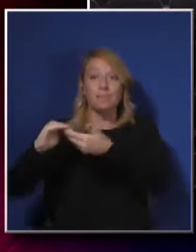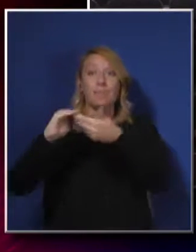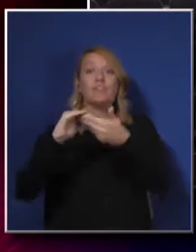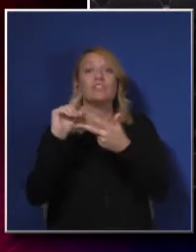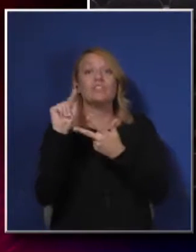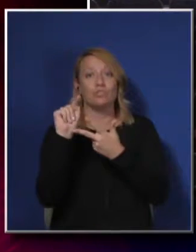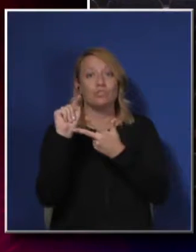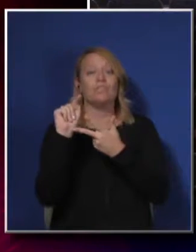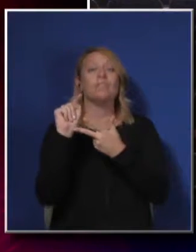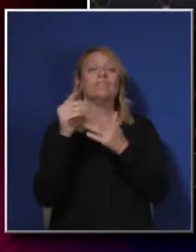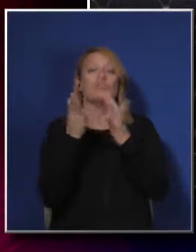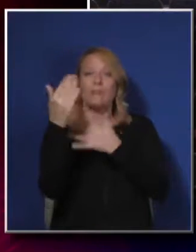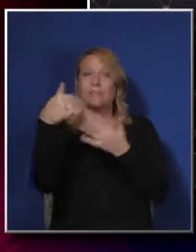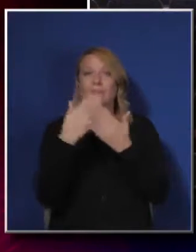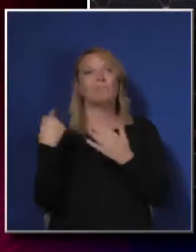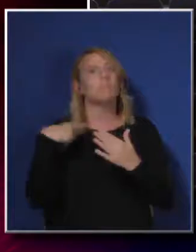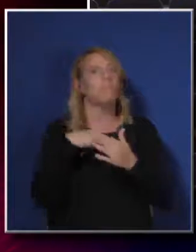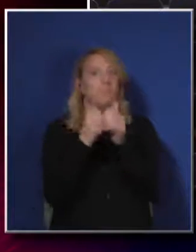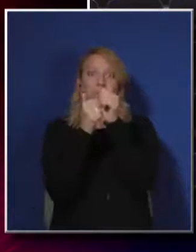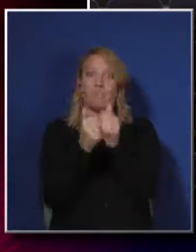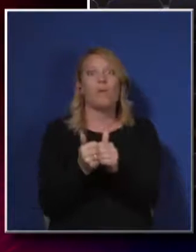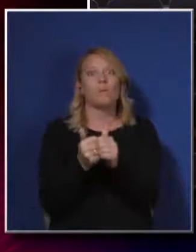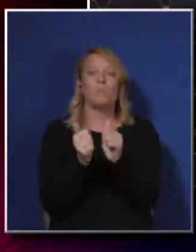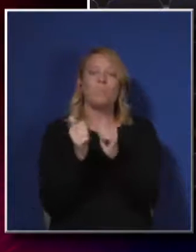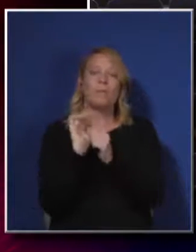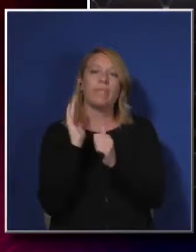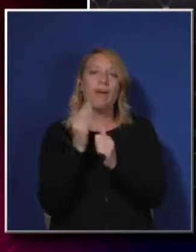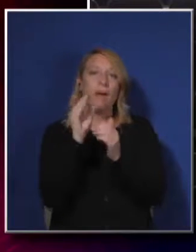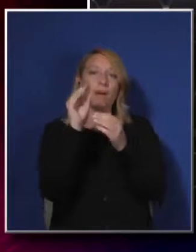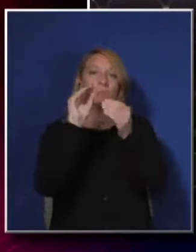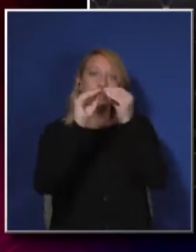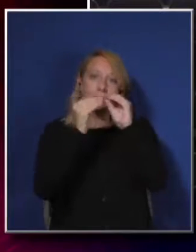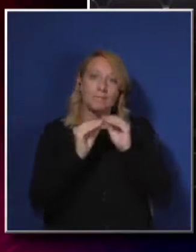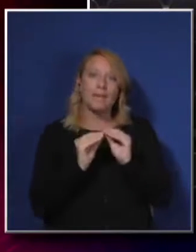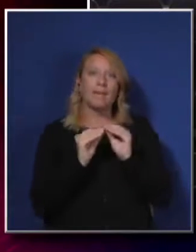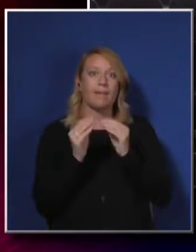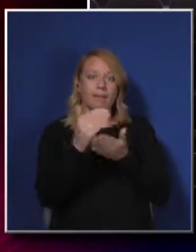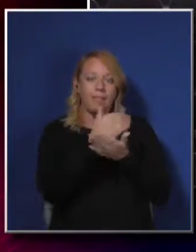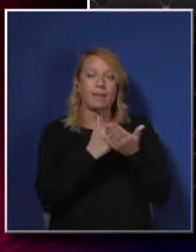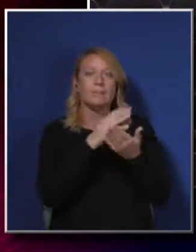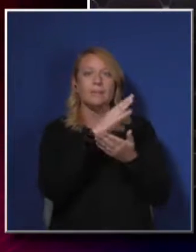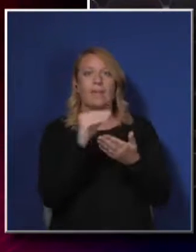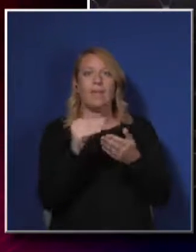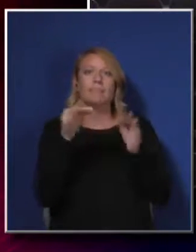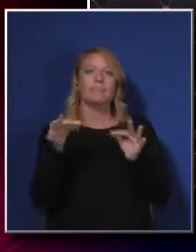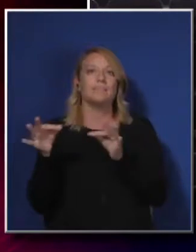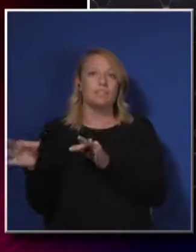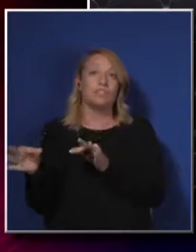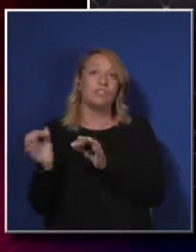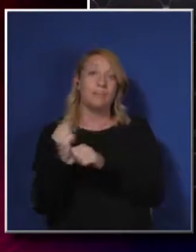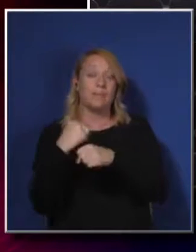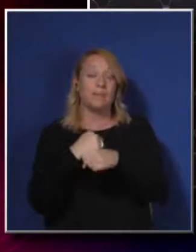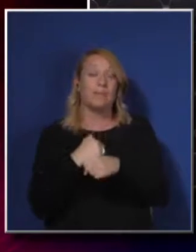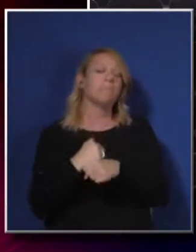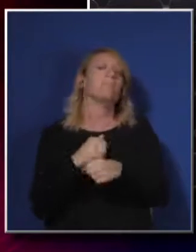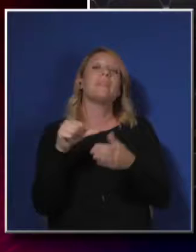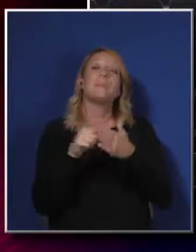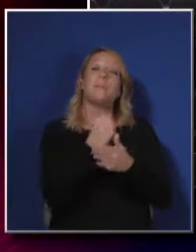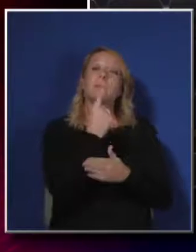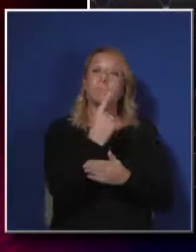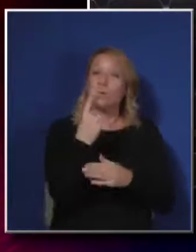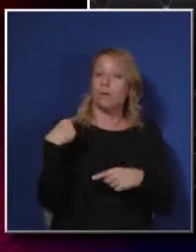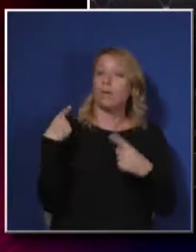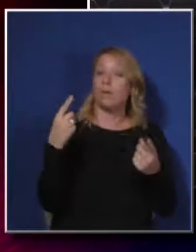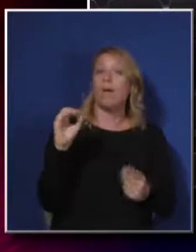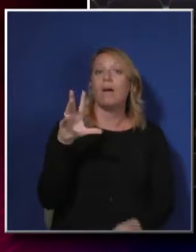the transparency. So continuing on to the actual report as referenced on page 1, as of October